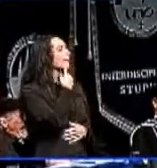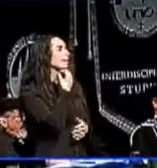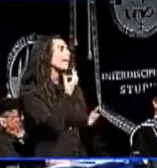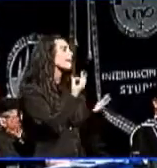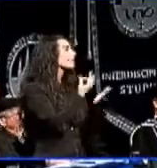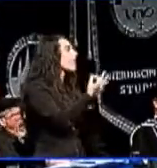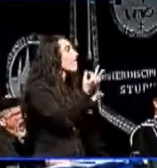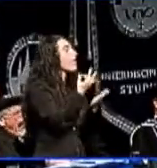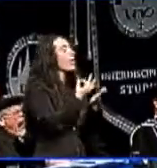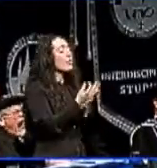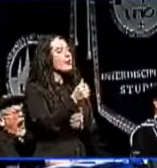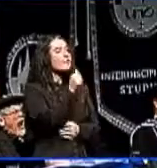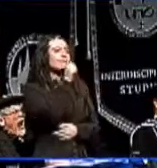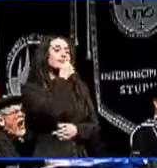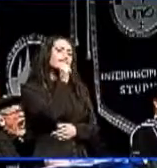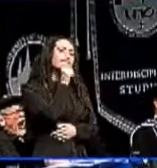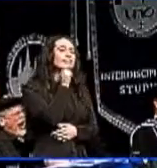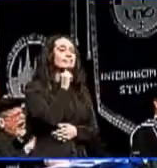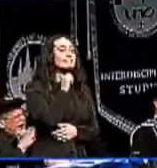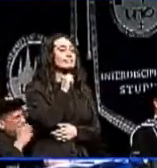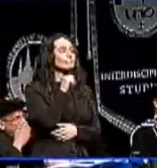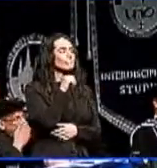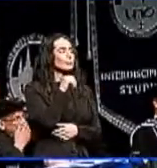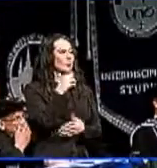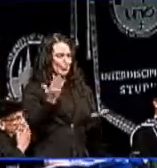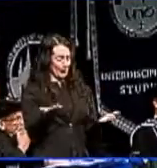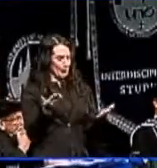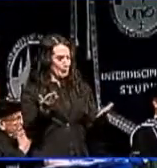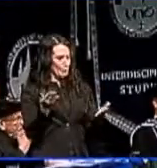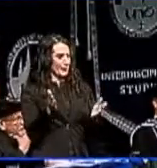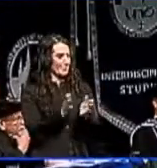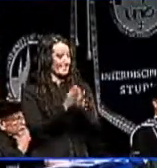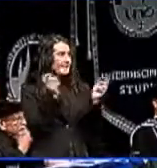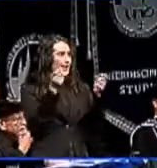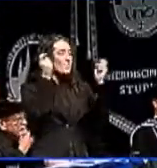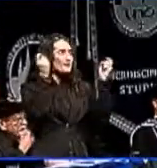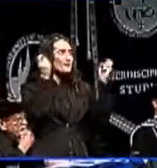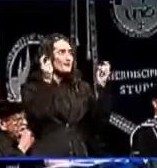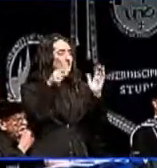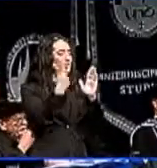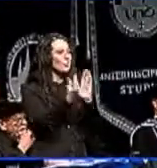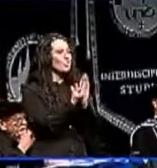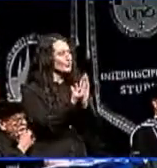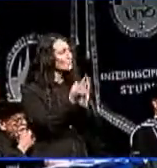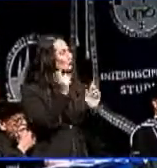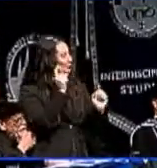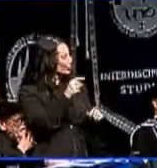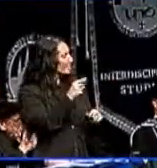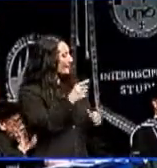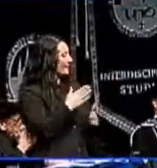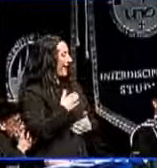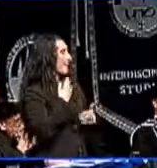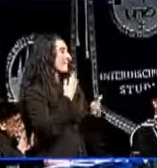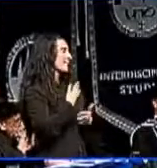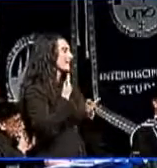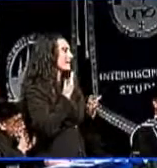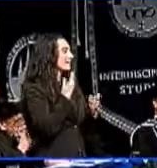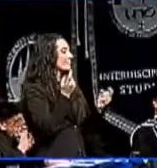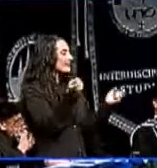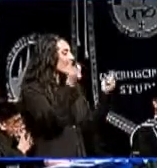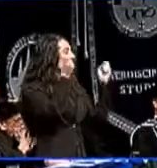and disappointing realities at a celebration of a commencement? You know, we should all be happy and